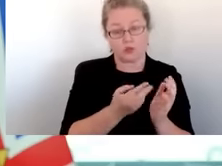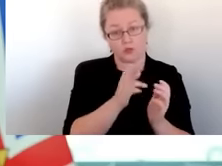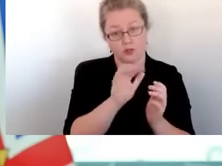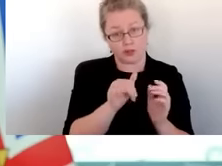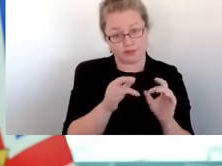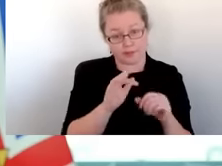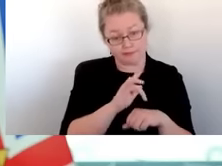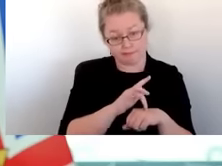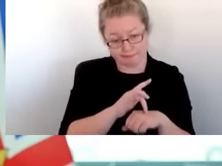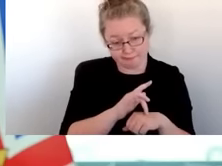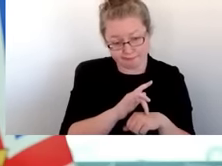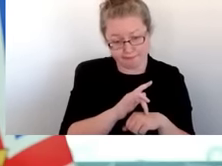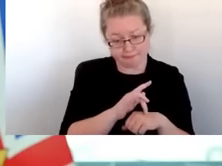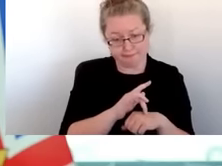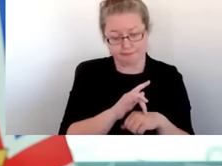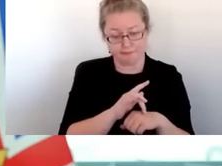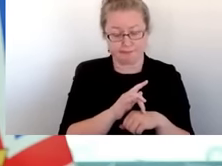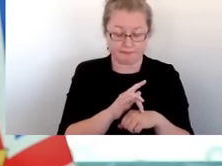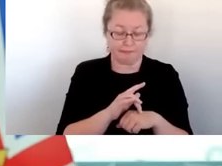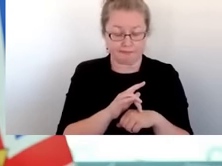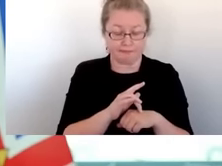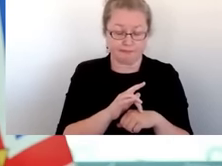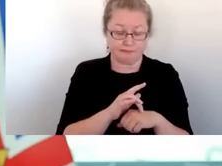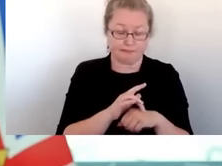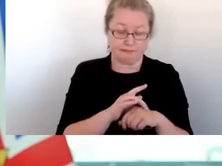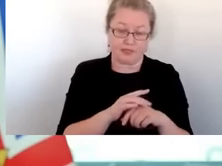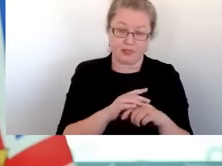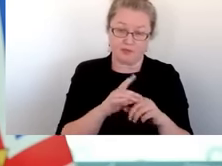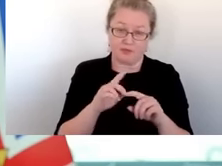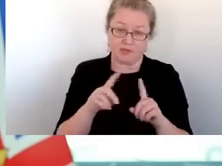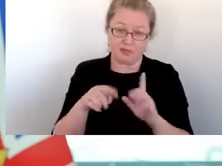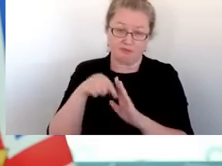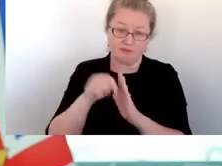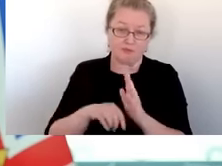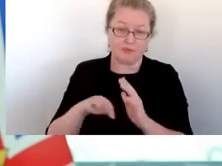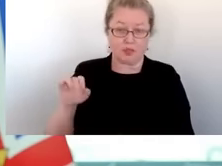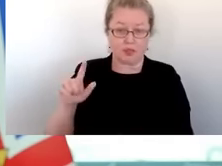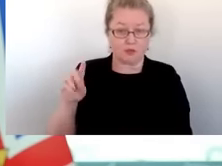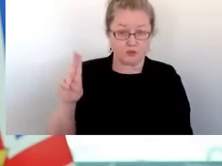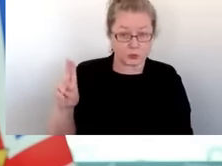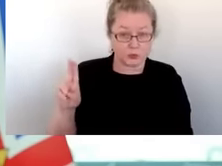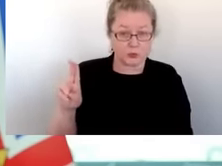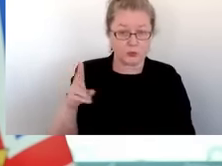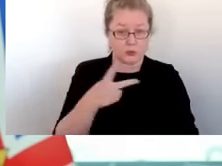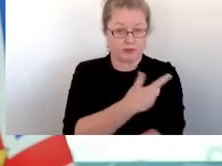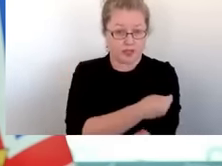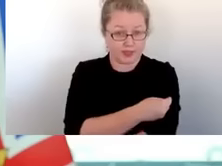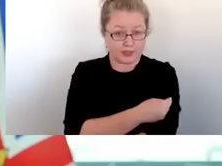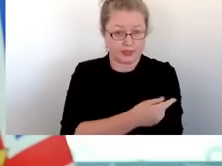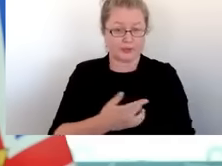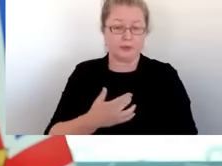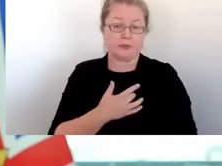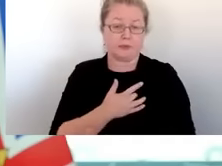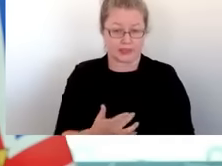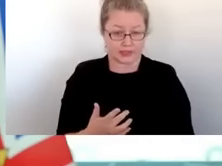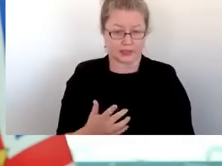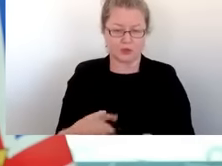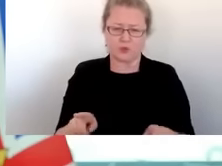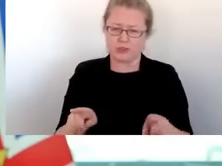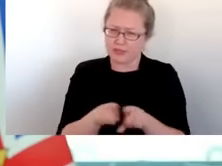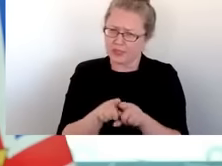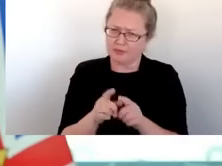Dr. Henry's alluded to the fact that we will be co-administering influenza vaccine for the general population accessing the fall booster as